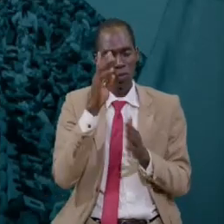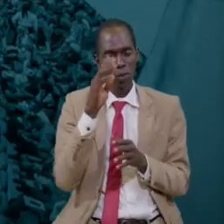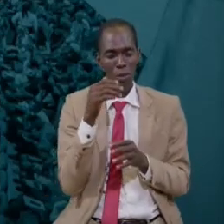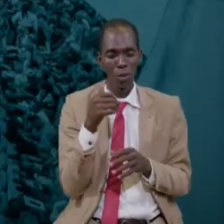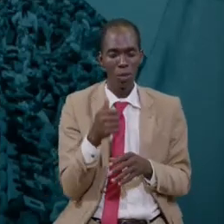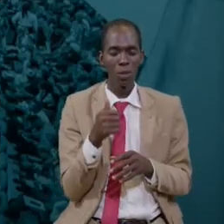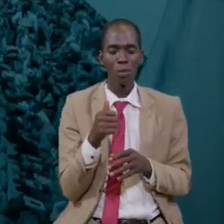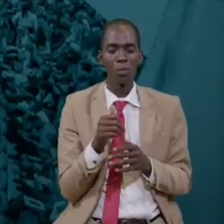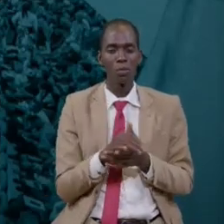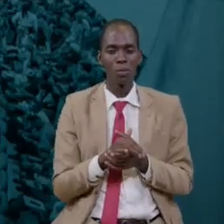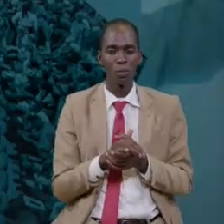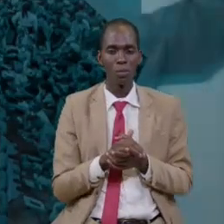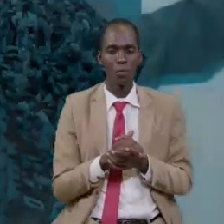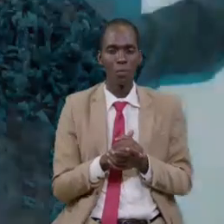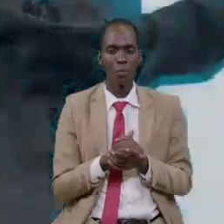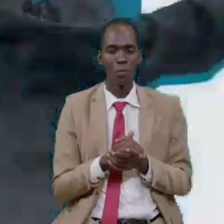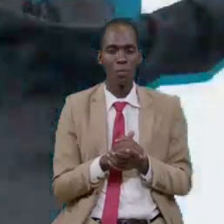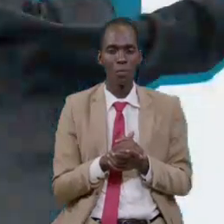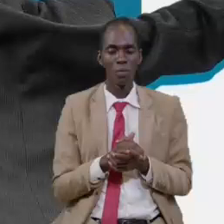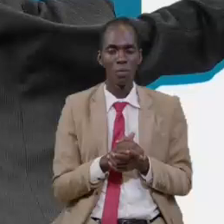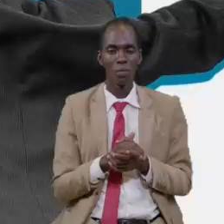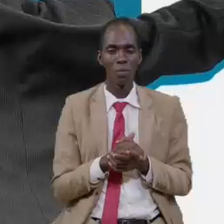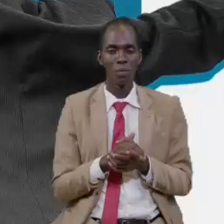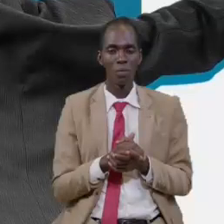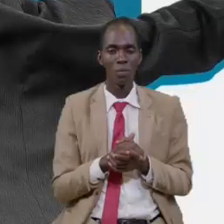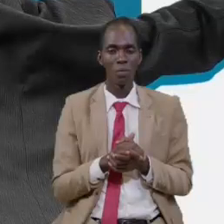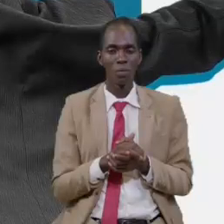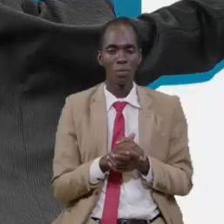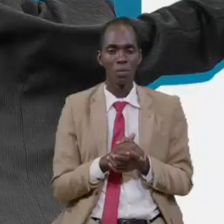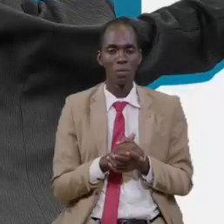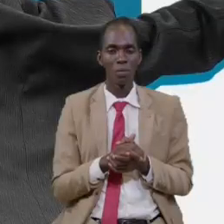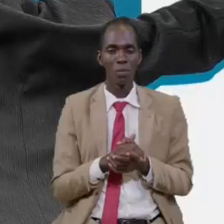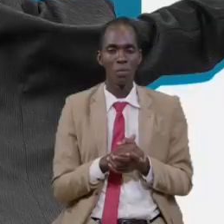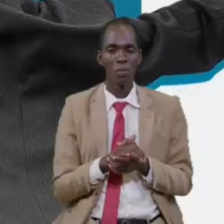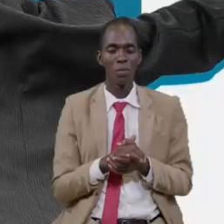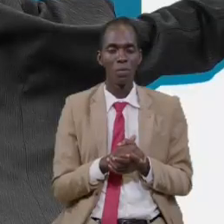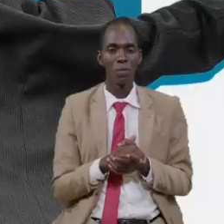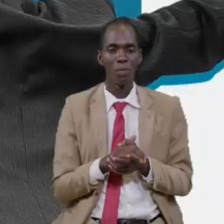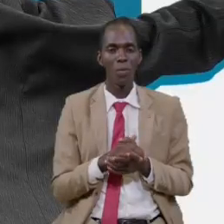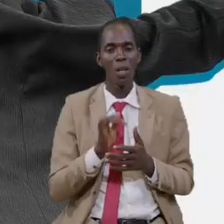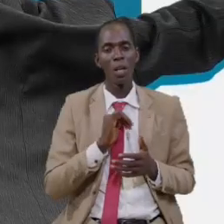through. Okay, I'm seeing that flag there. God bless you.